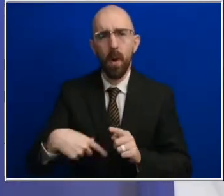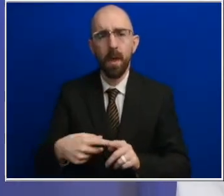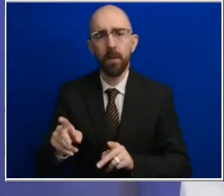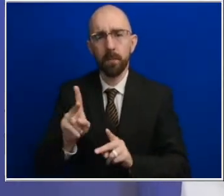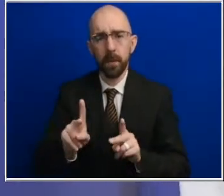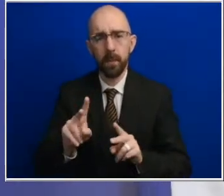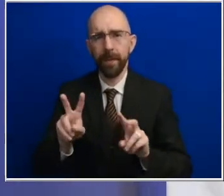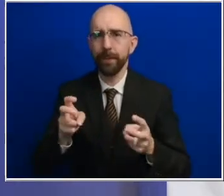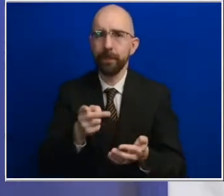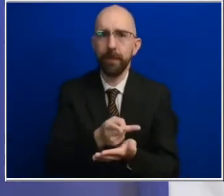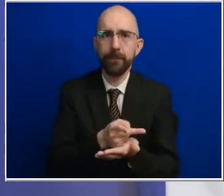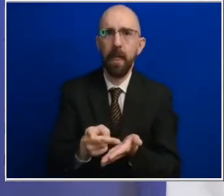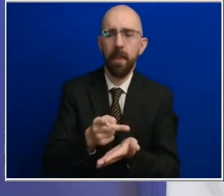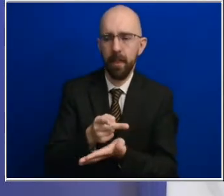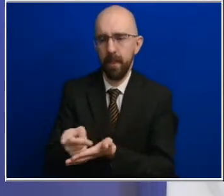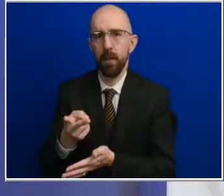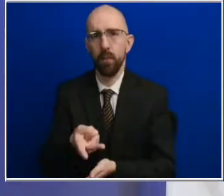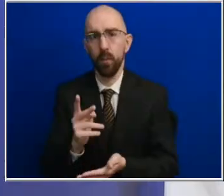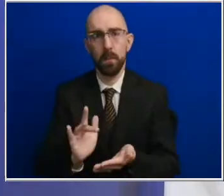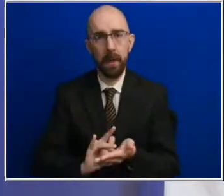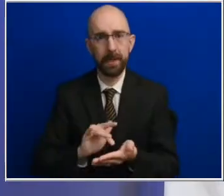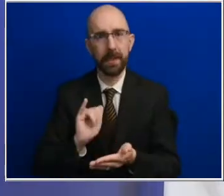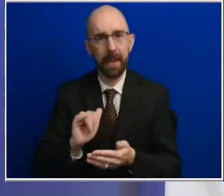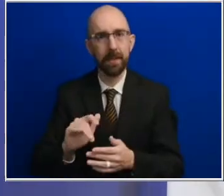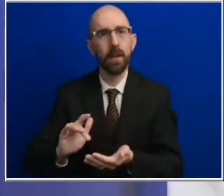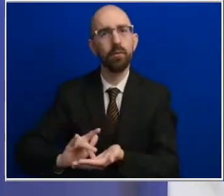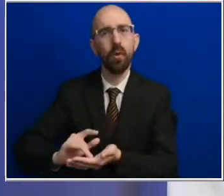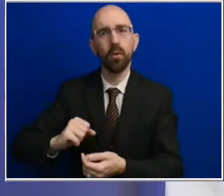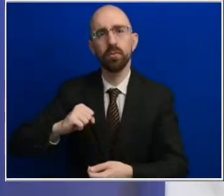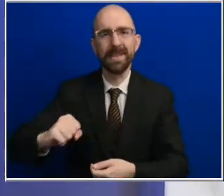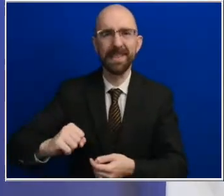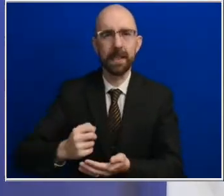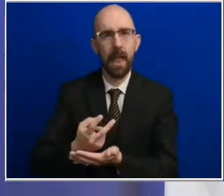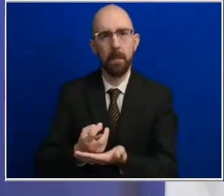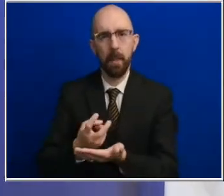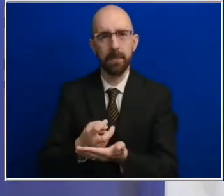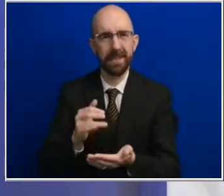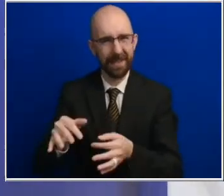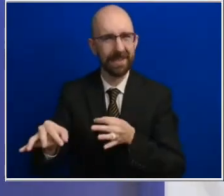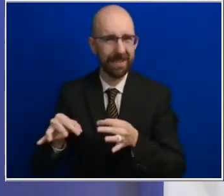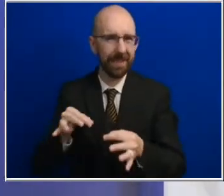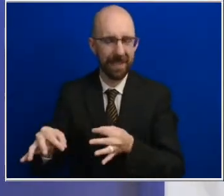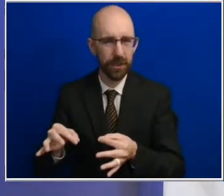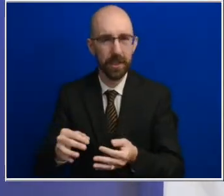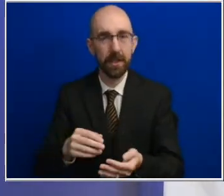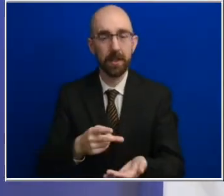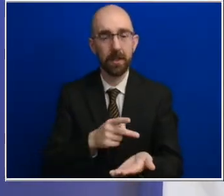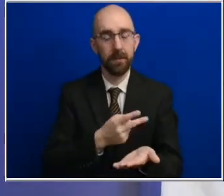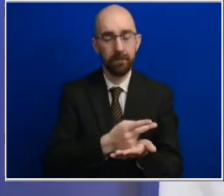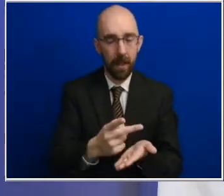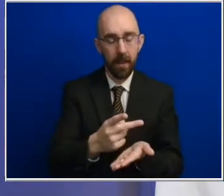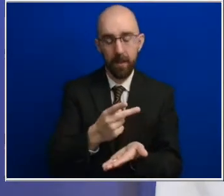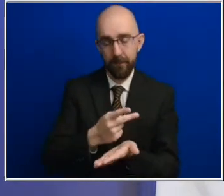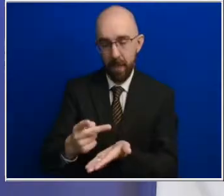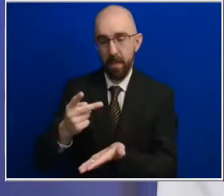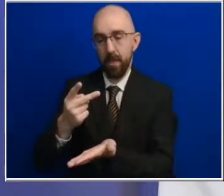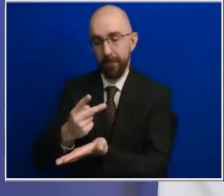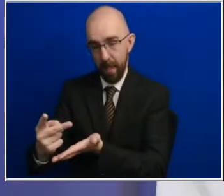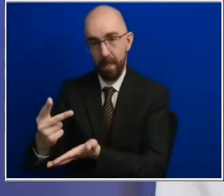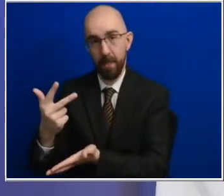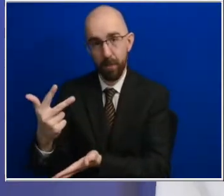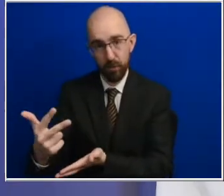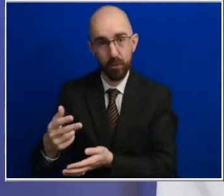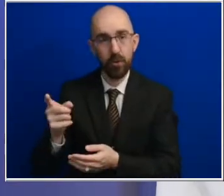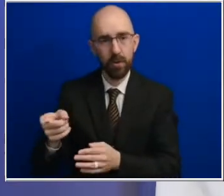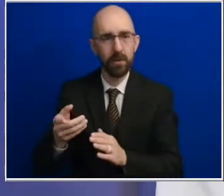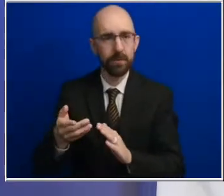medicines, that's the definition of drug-resistant epilepsy. And failing 3, less than 1% of people become seizure-free with medicines